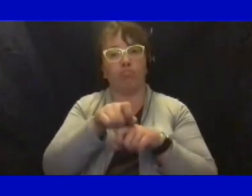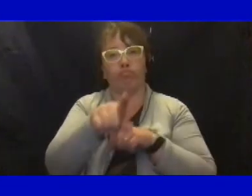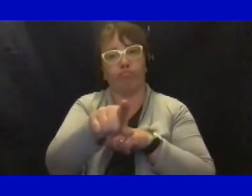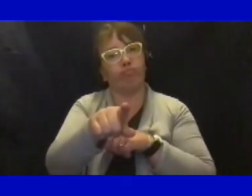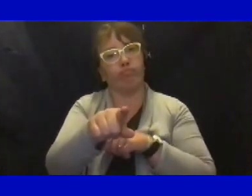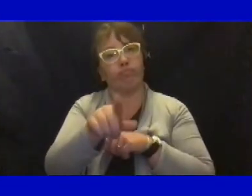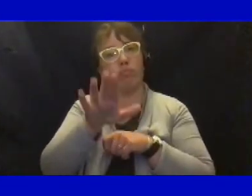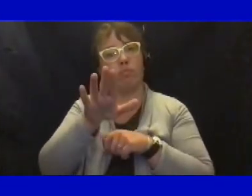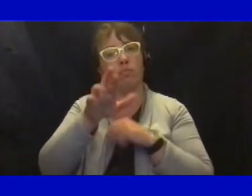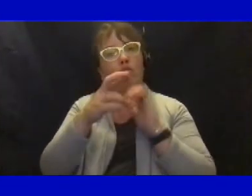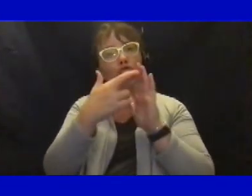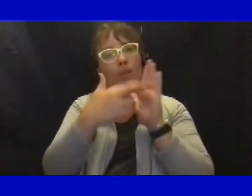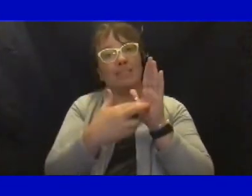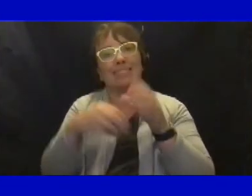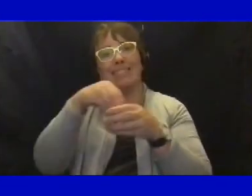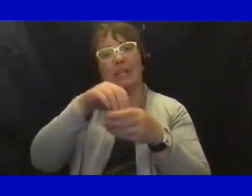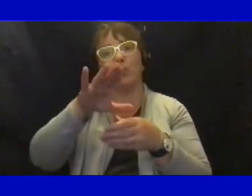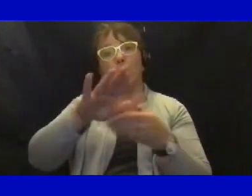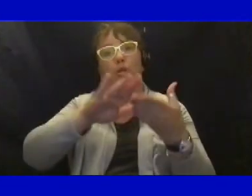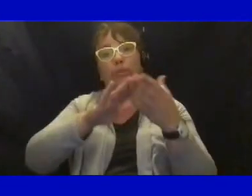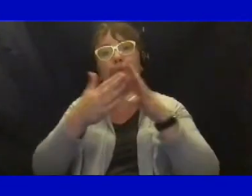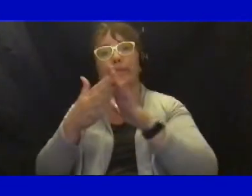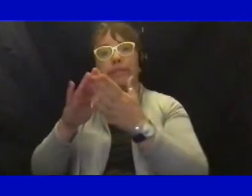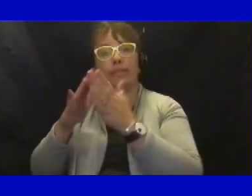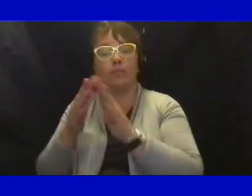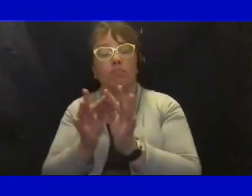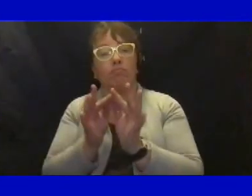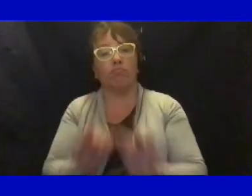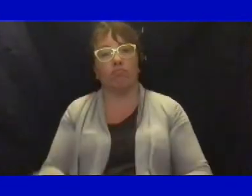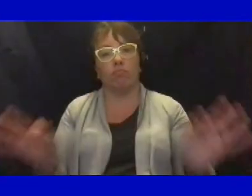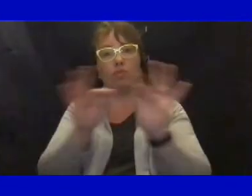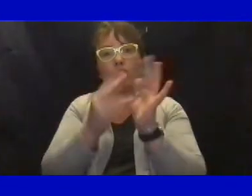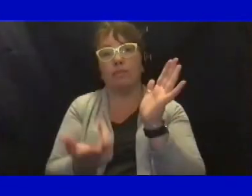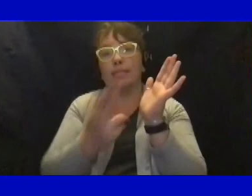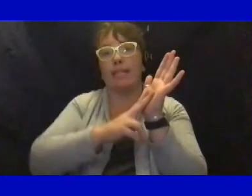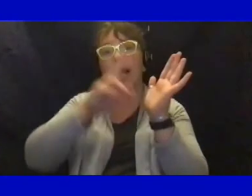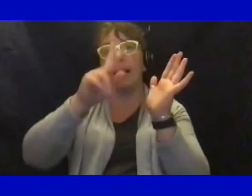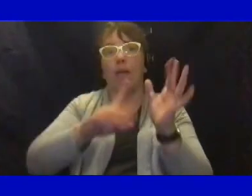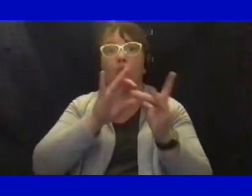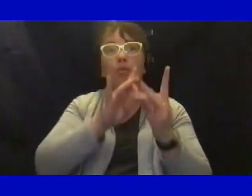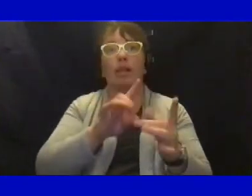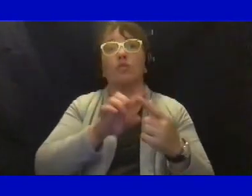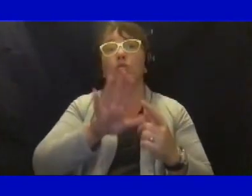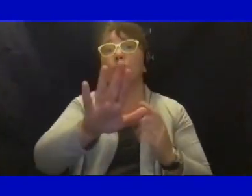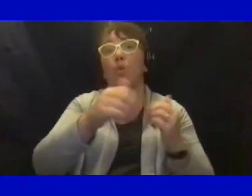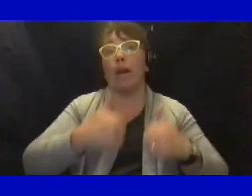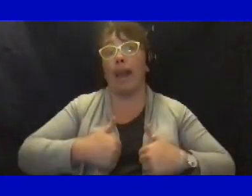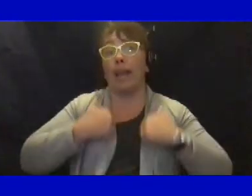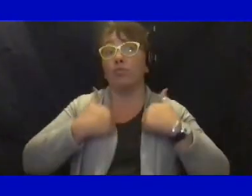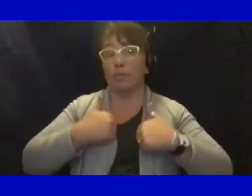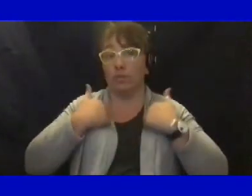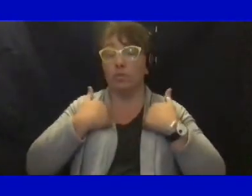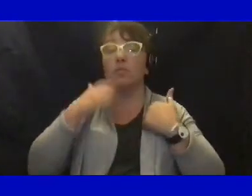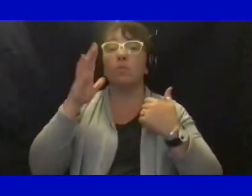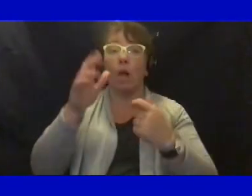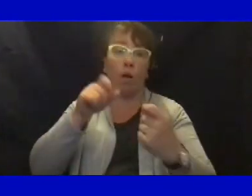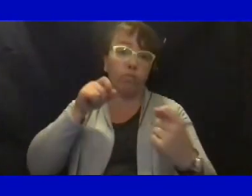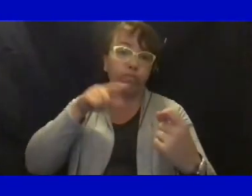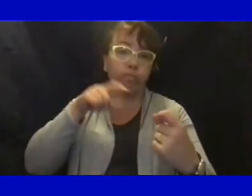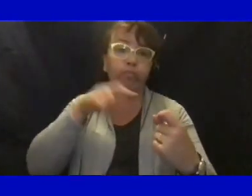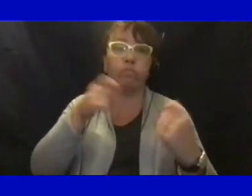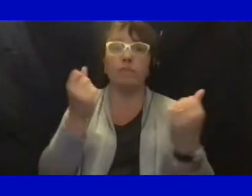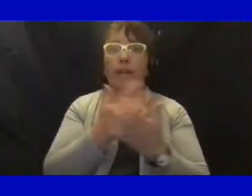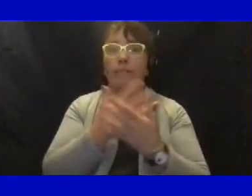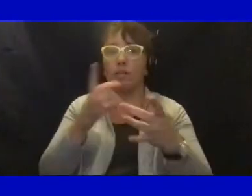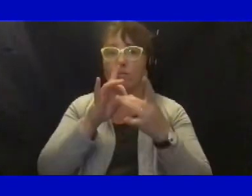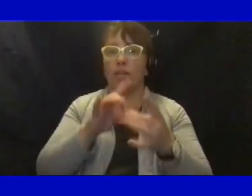on in their community that impacts their specific address. Alex mentioned the wireless emergency alerts. Those are signals